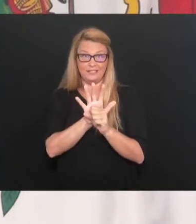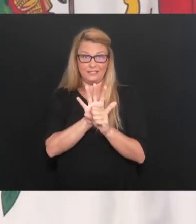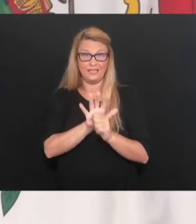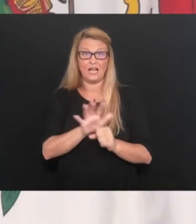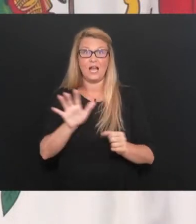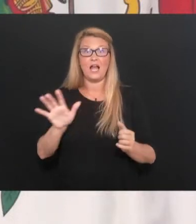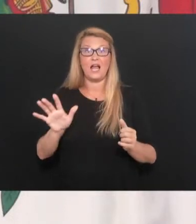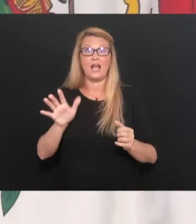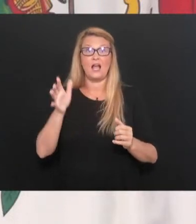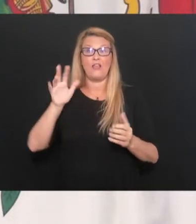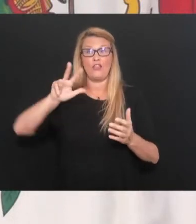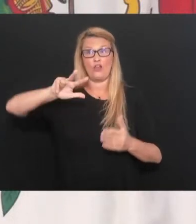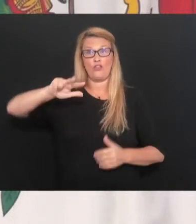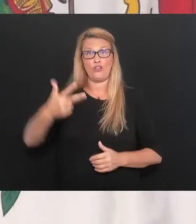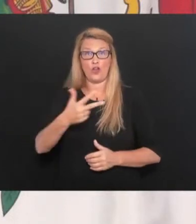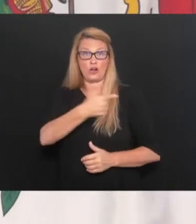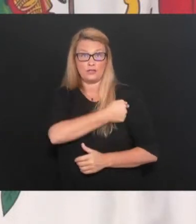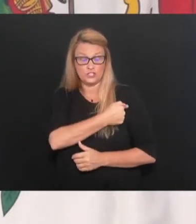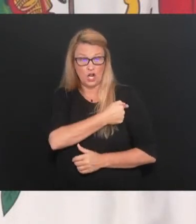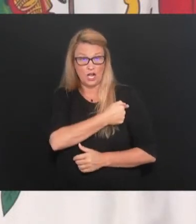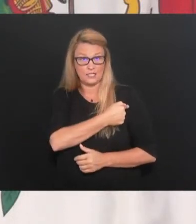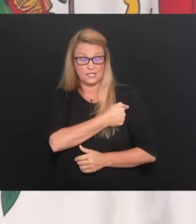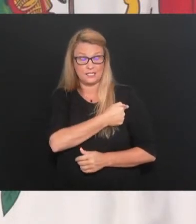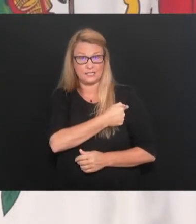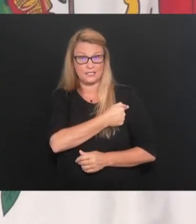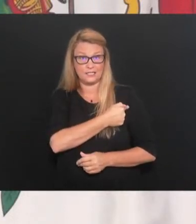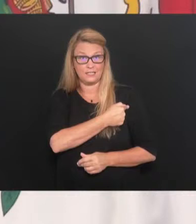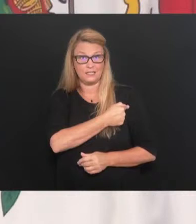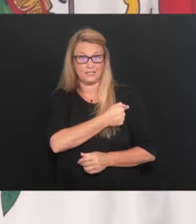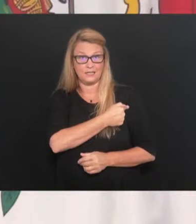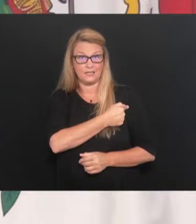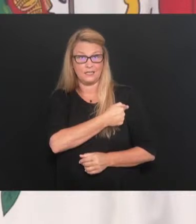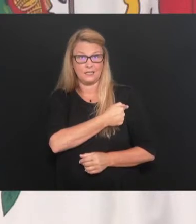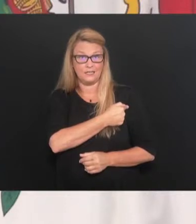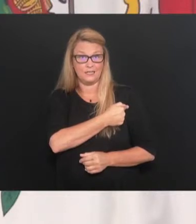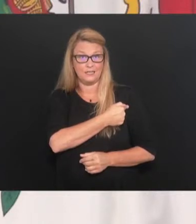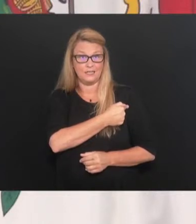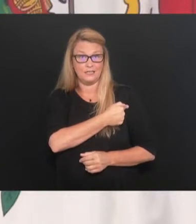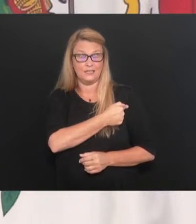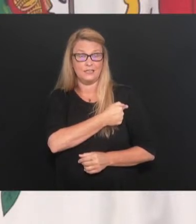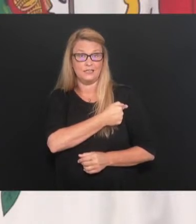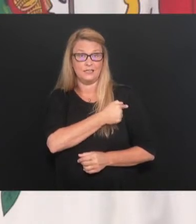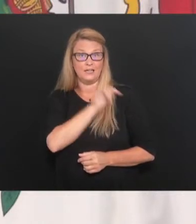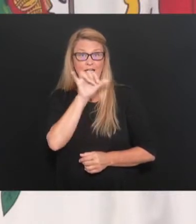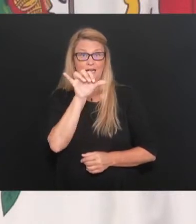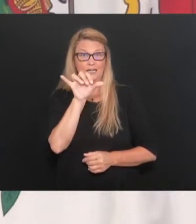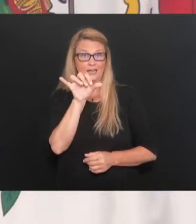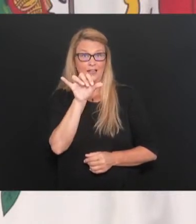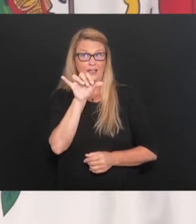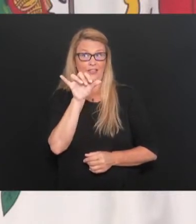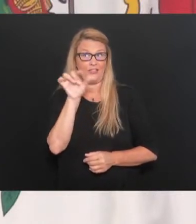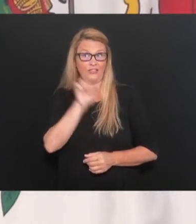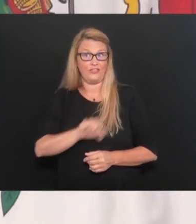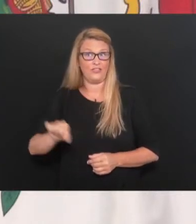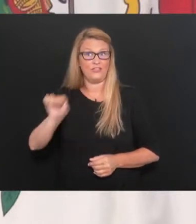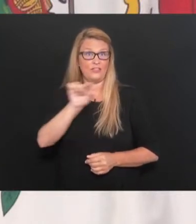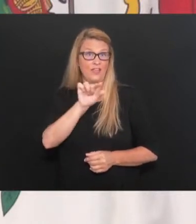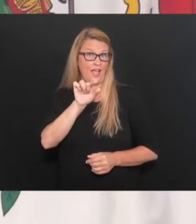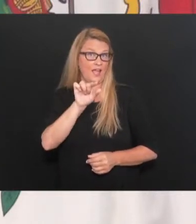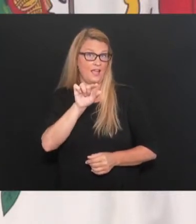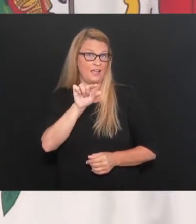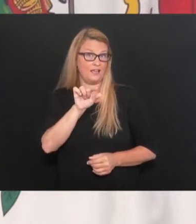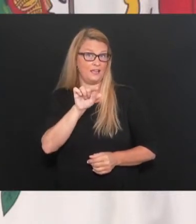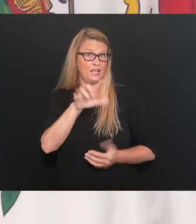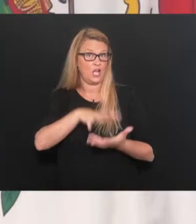After giving the third dose, now imagine this, after giving the third dose, that they found